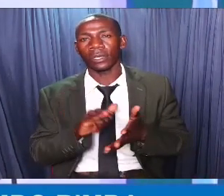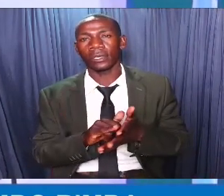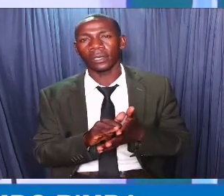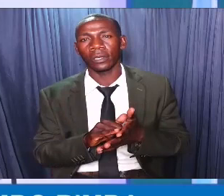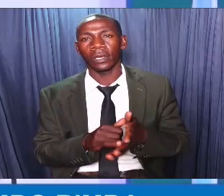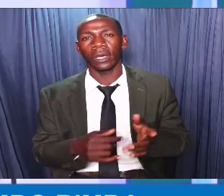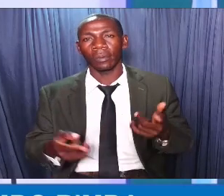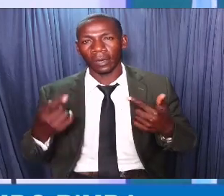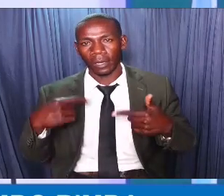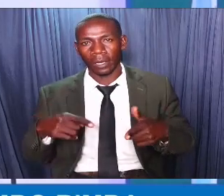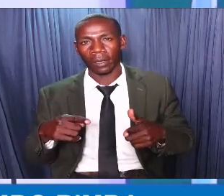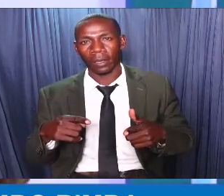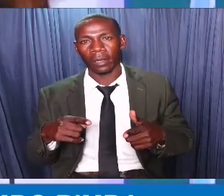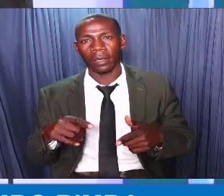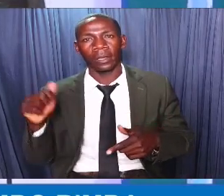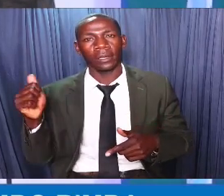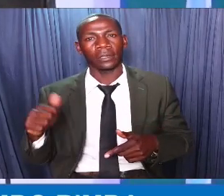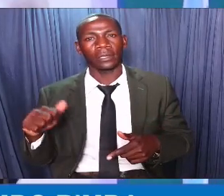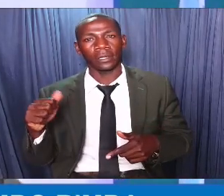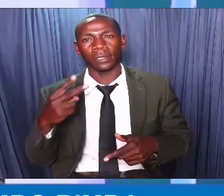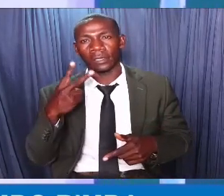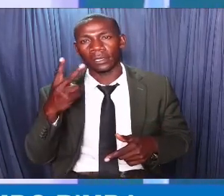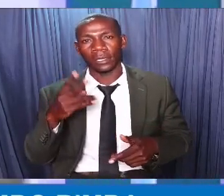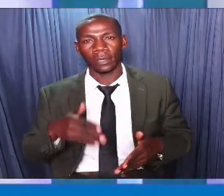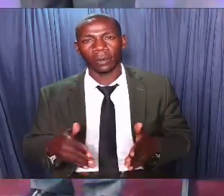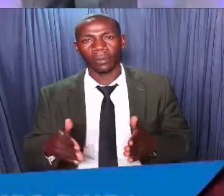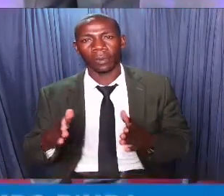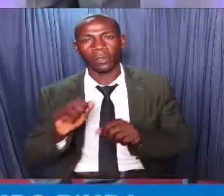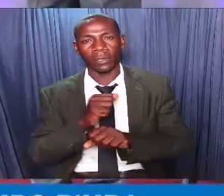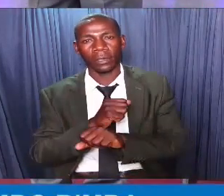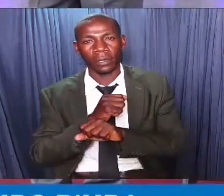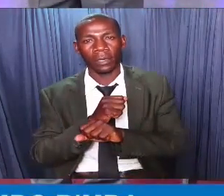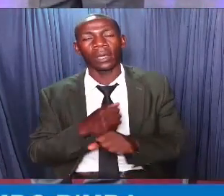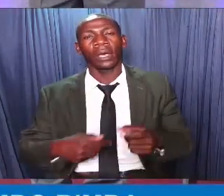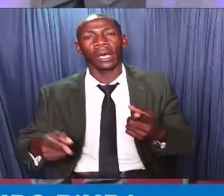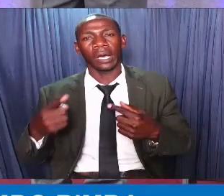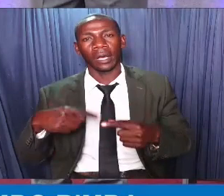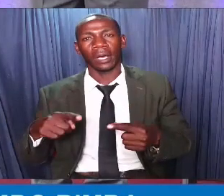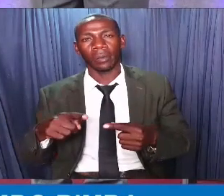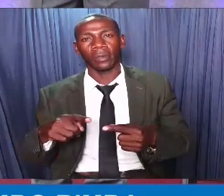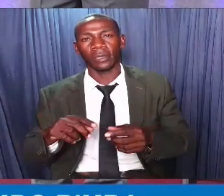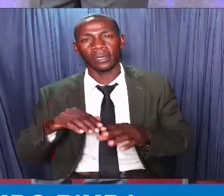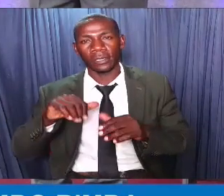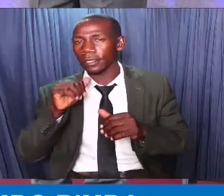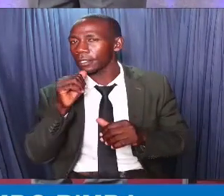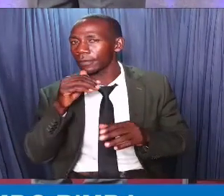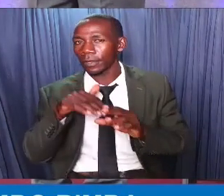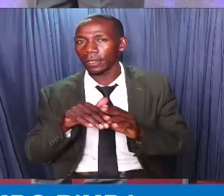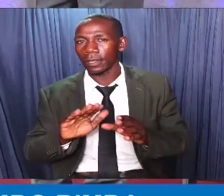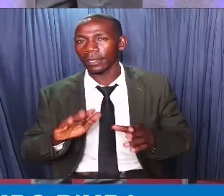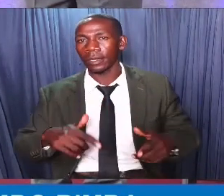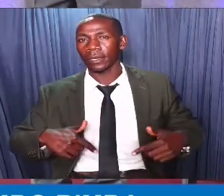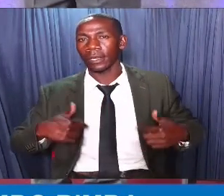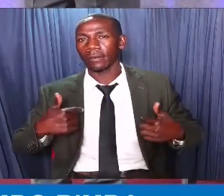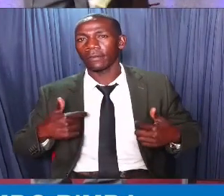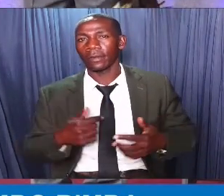so, ijapo bado wanaona njia zao ziko salama, they still see their ways. Naja upesi nitaleta dhiki ndani yao. I'm coming quickly, I'll bring